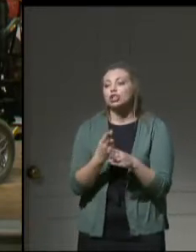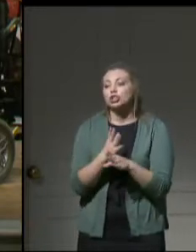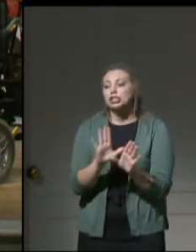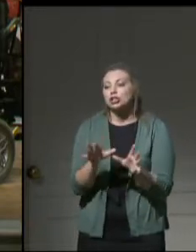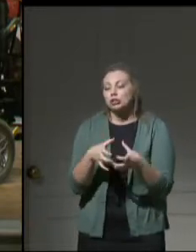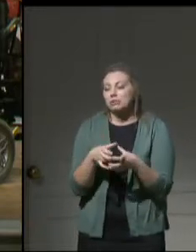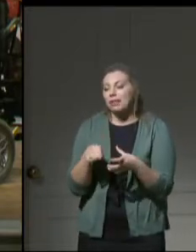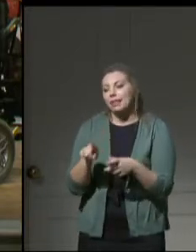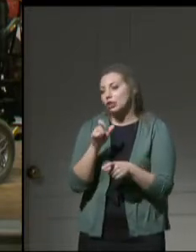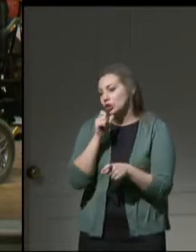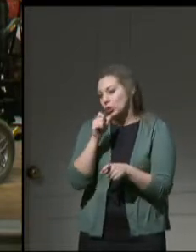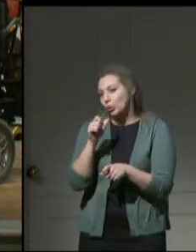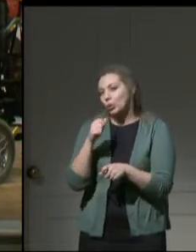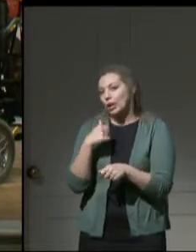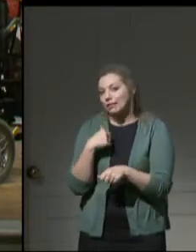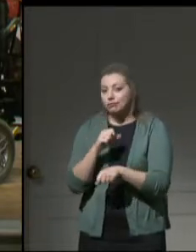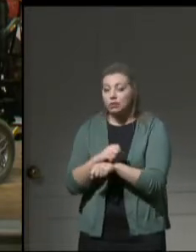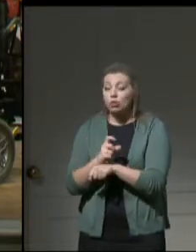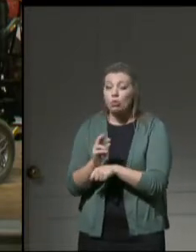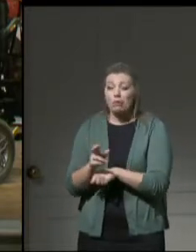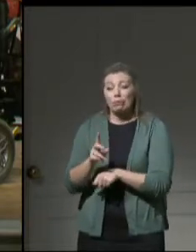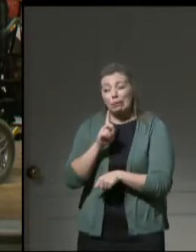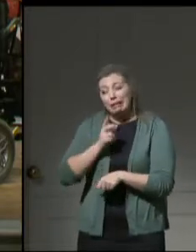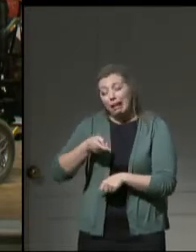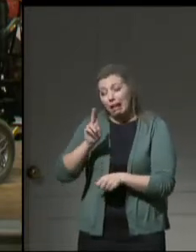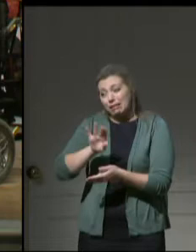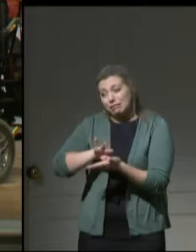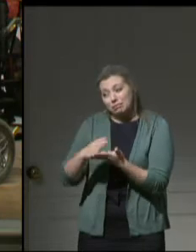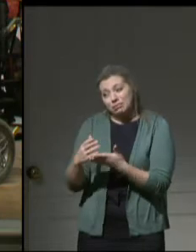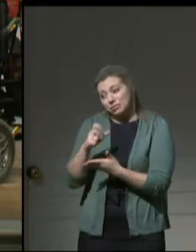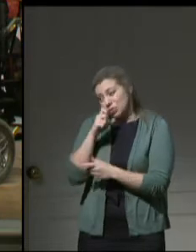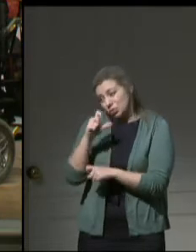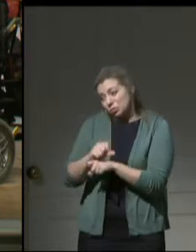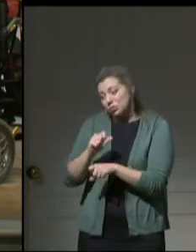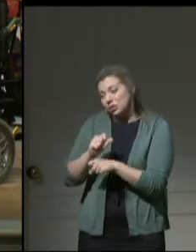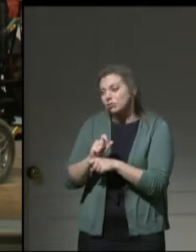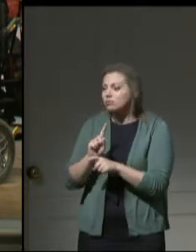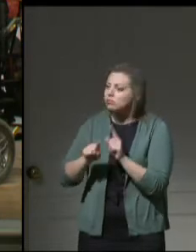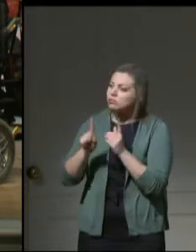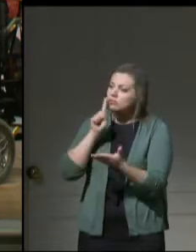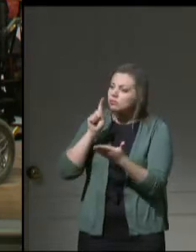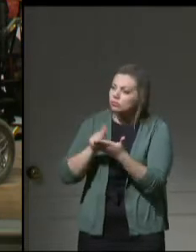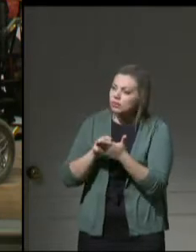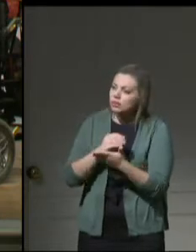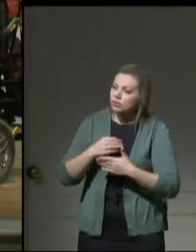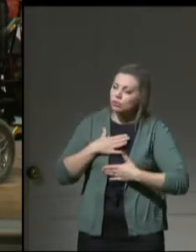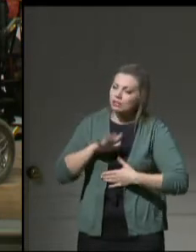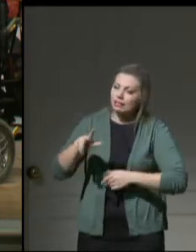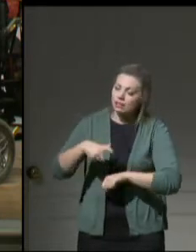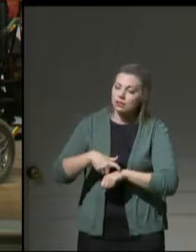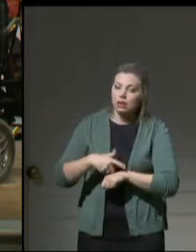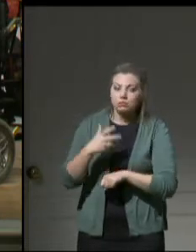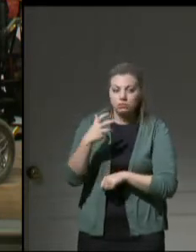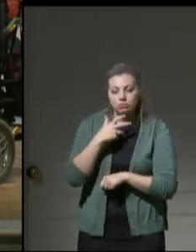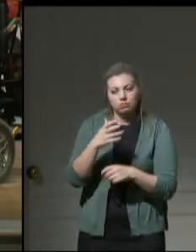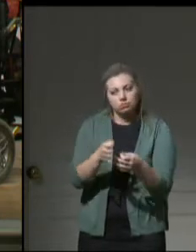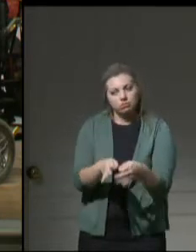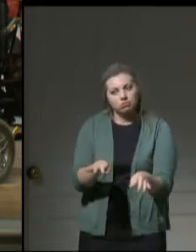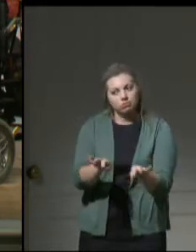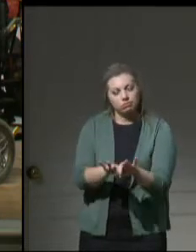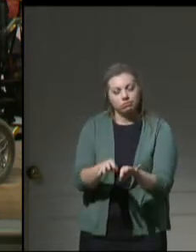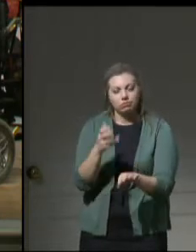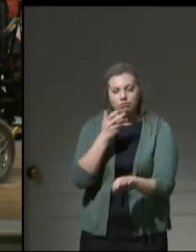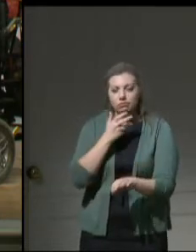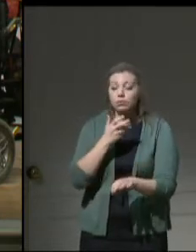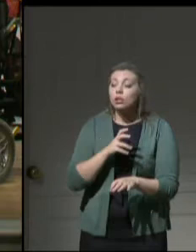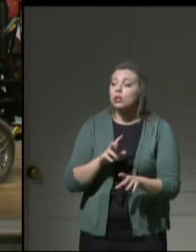about are unemployed, or there's very high rates of unemployment. And just recognizing and appreciating their time has tremendous value and weight. But that